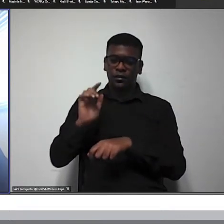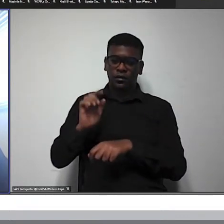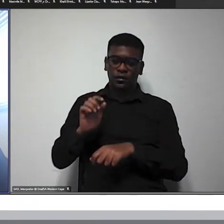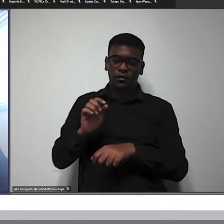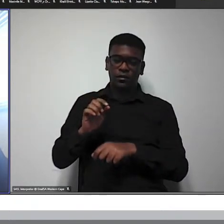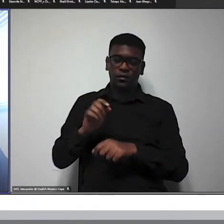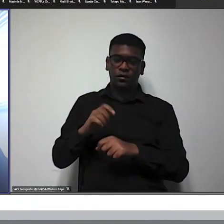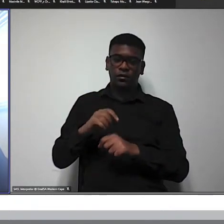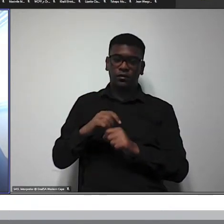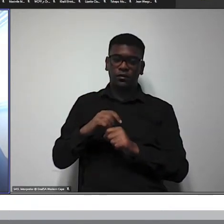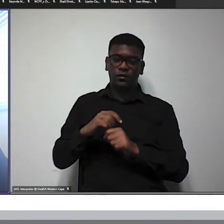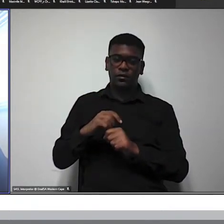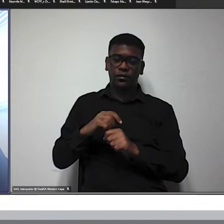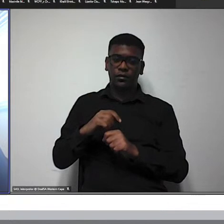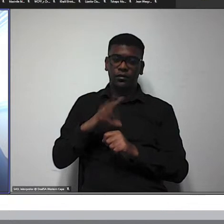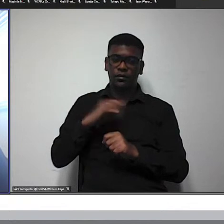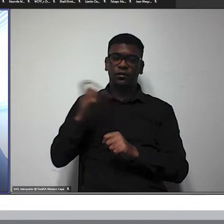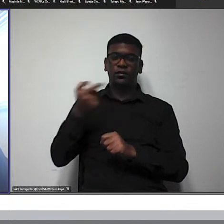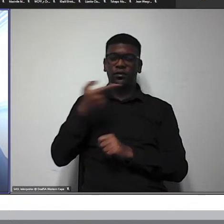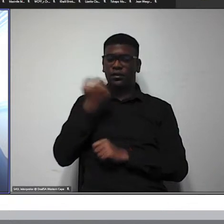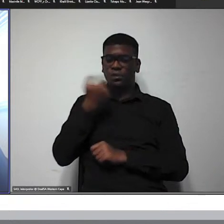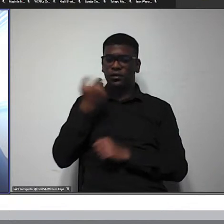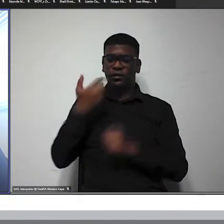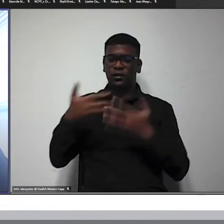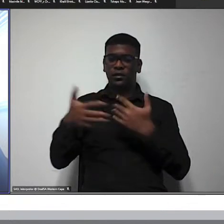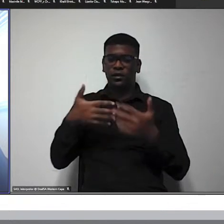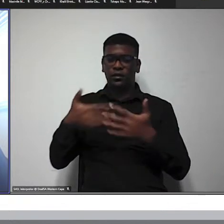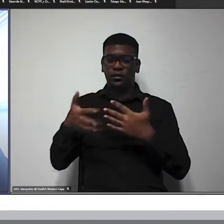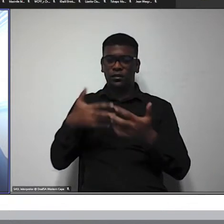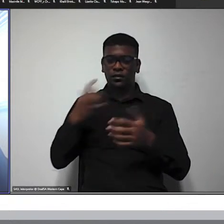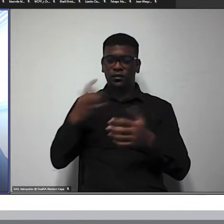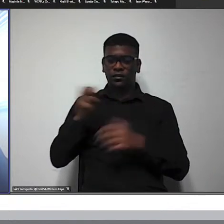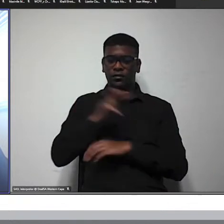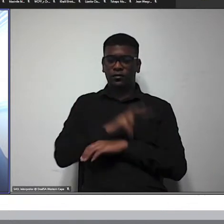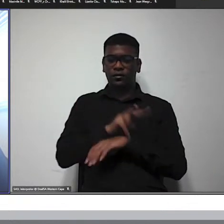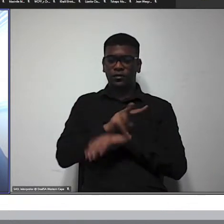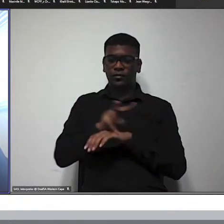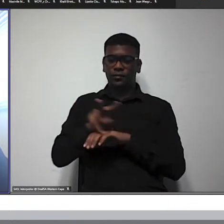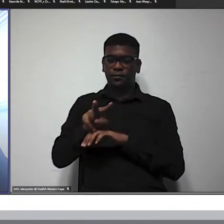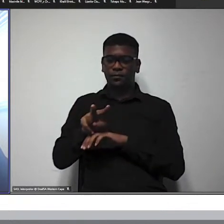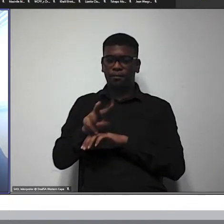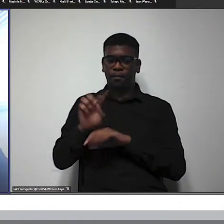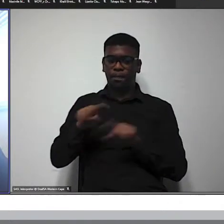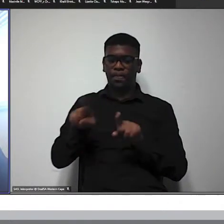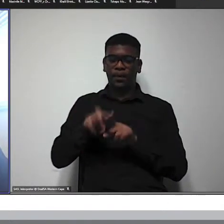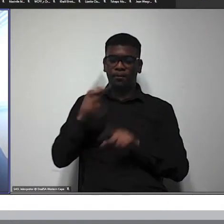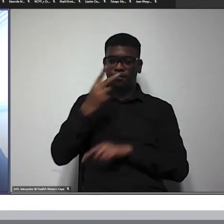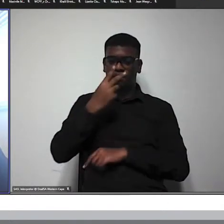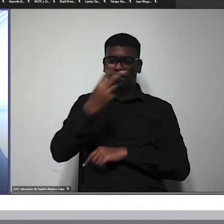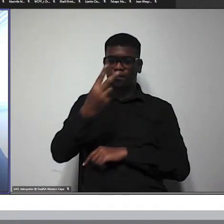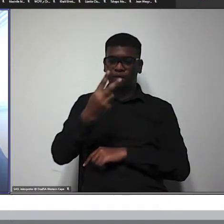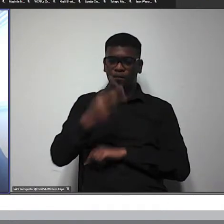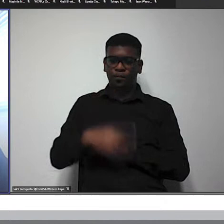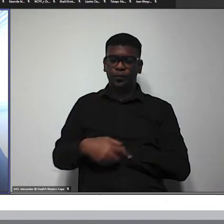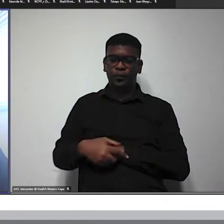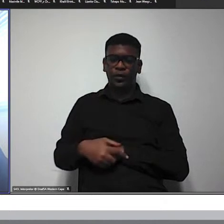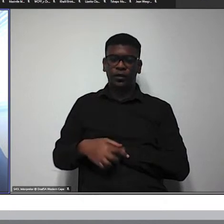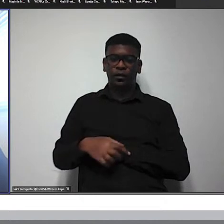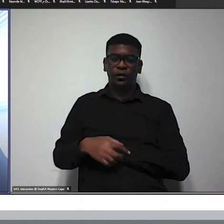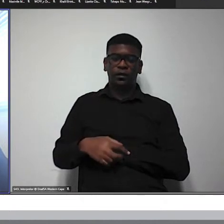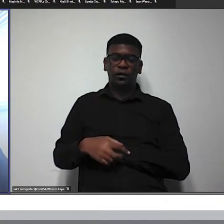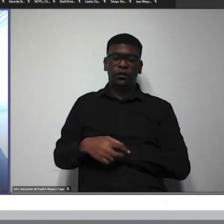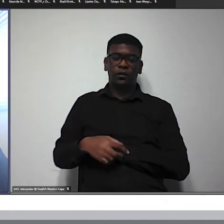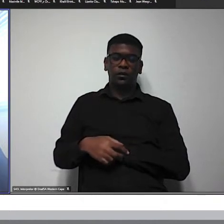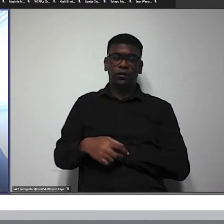the, you know, easy things actually to observe and see. In terms actually of providing